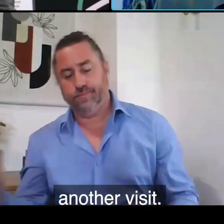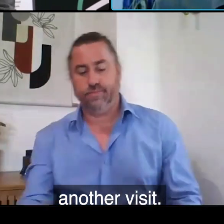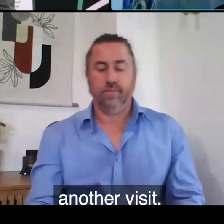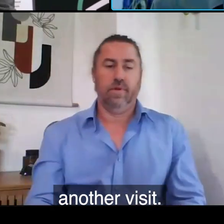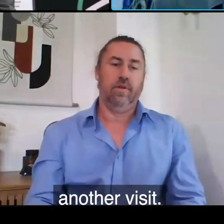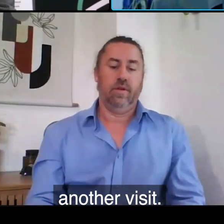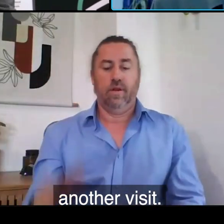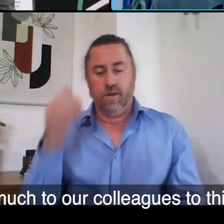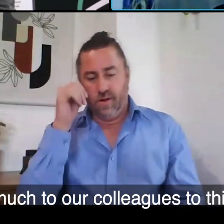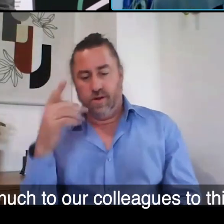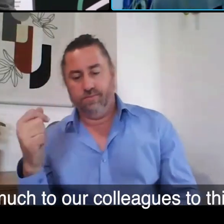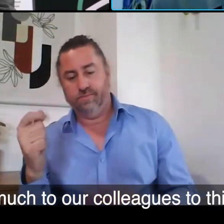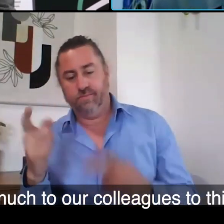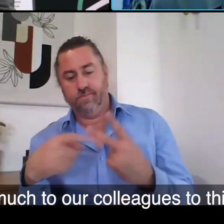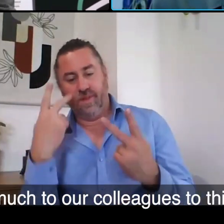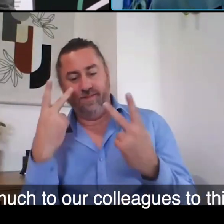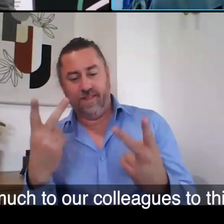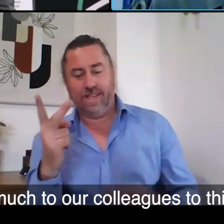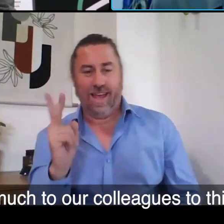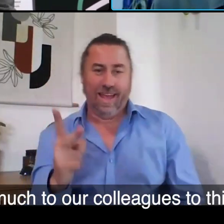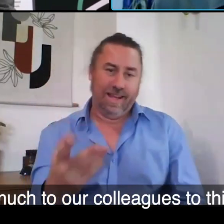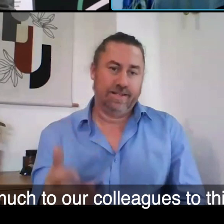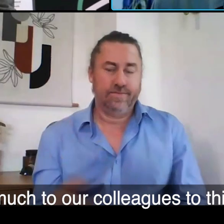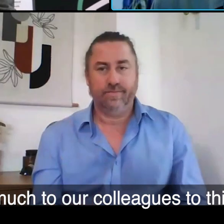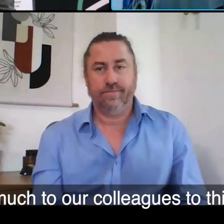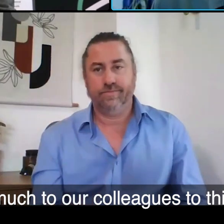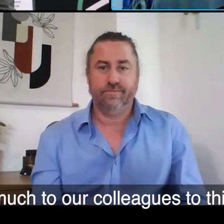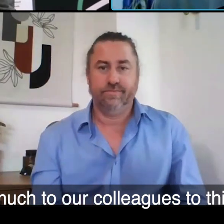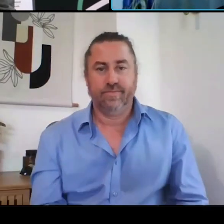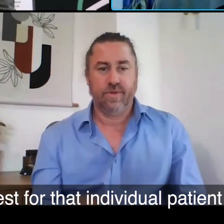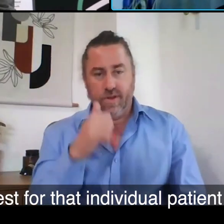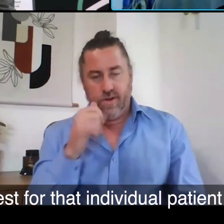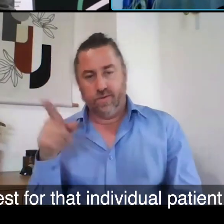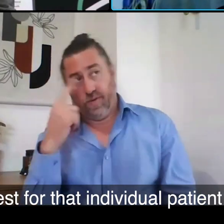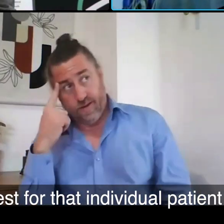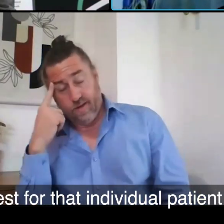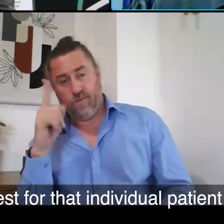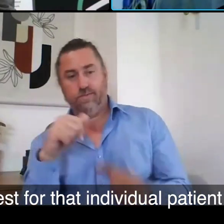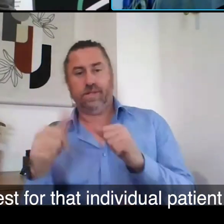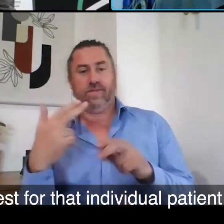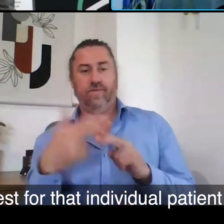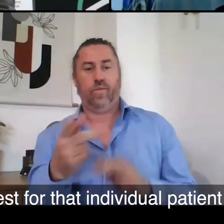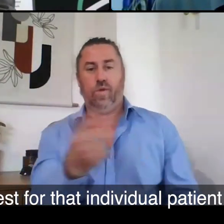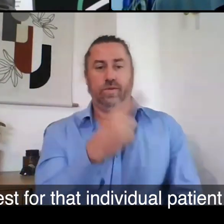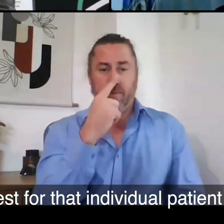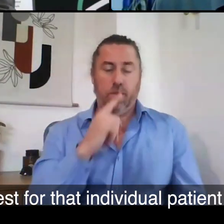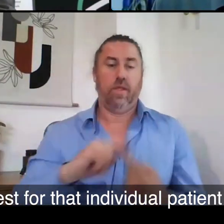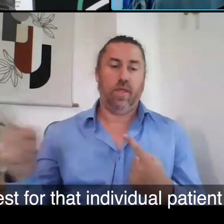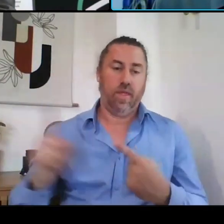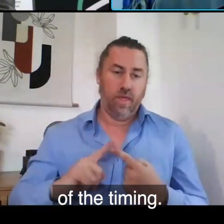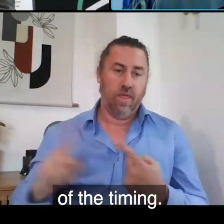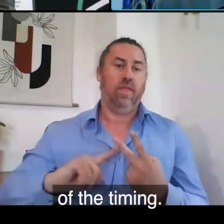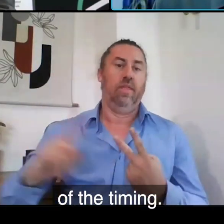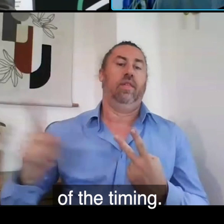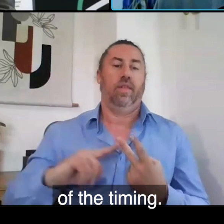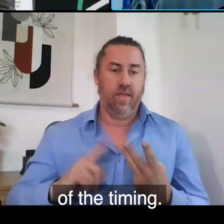be another visit. So very, much to our colleagues to think about what's best for that individual patient in